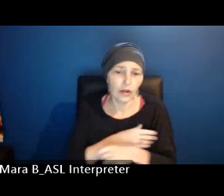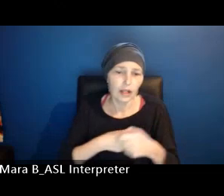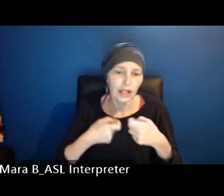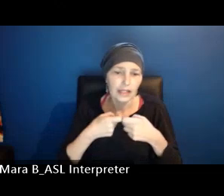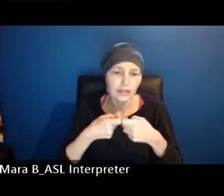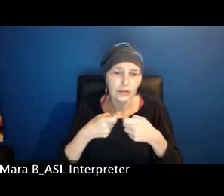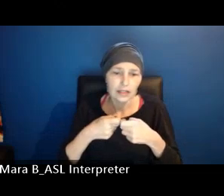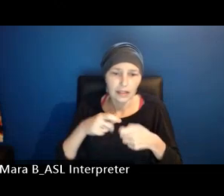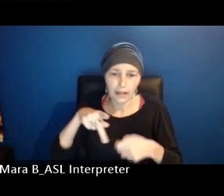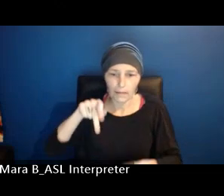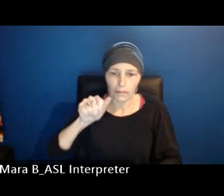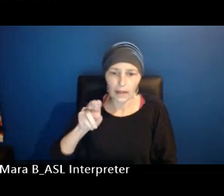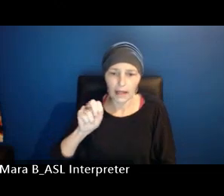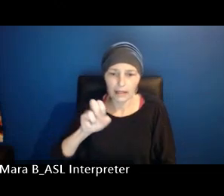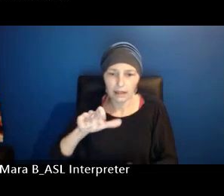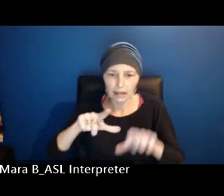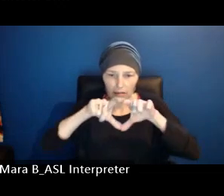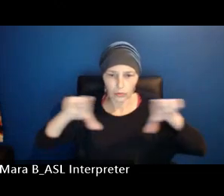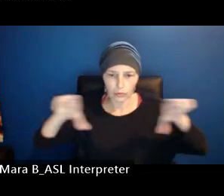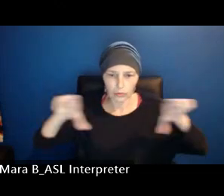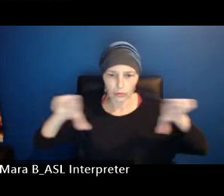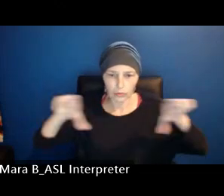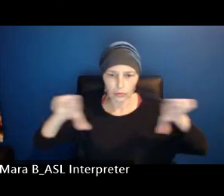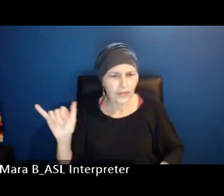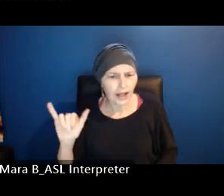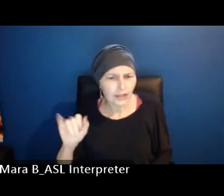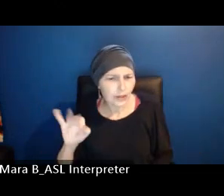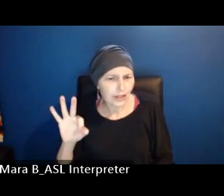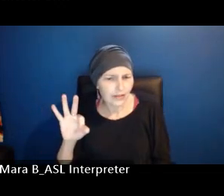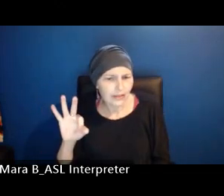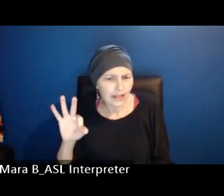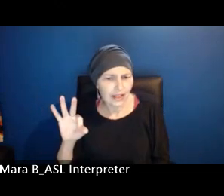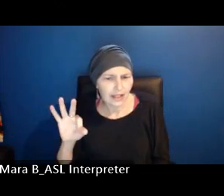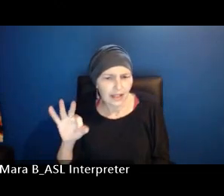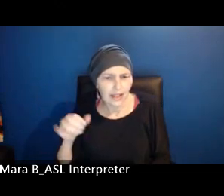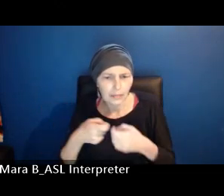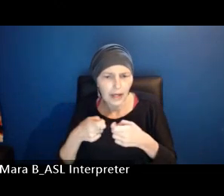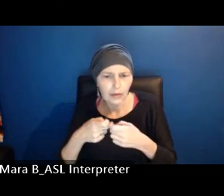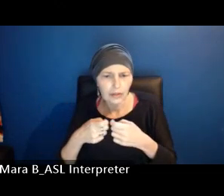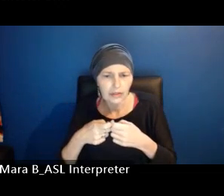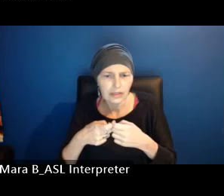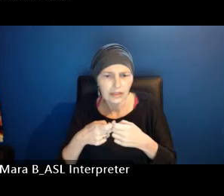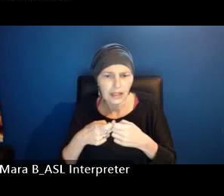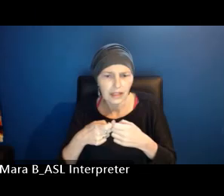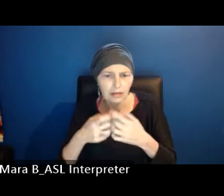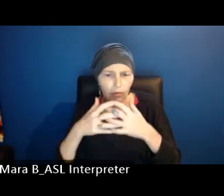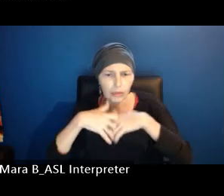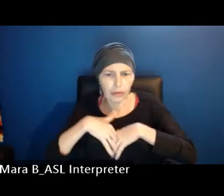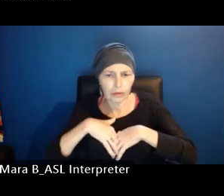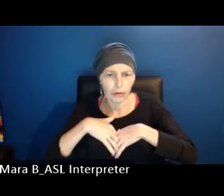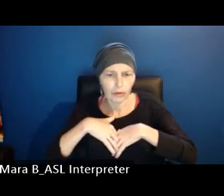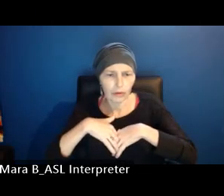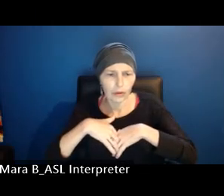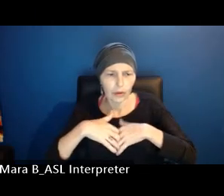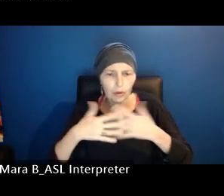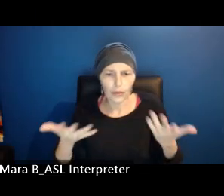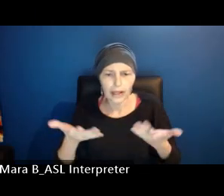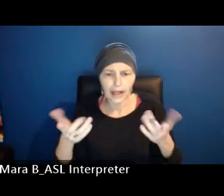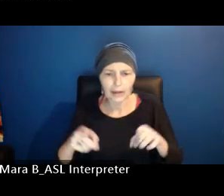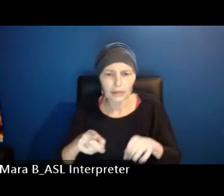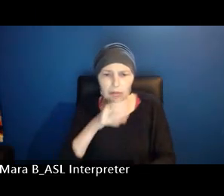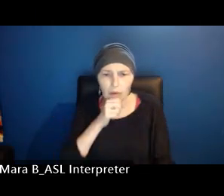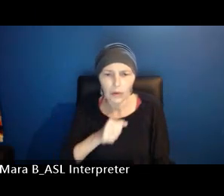panel. And if the power goes out, what's going to happen to our elderly neighbors? I mean, that's another concern I have,